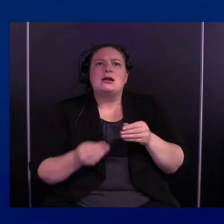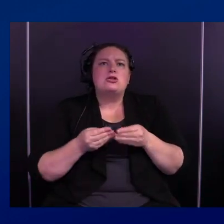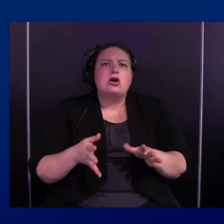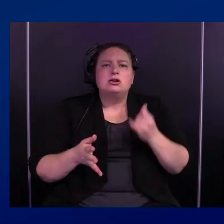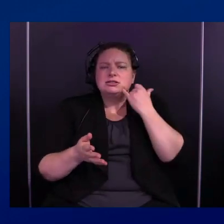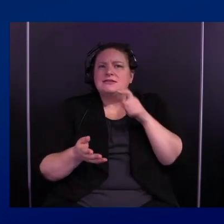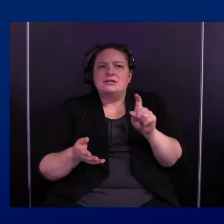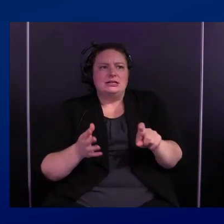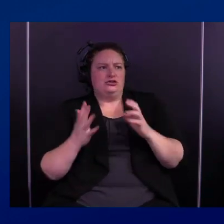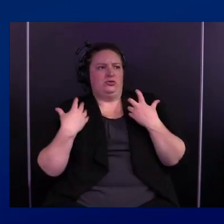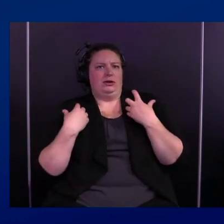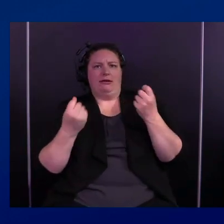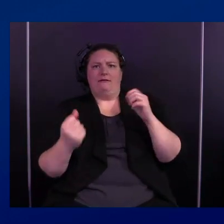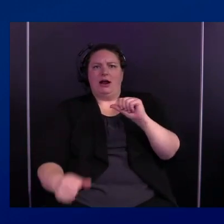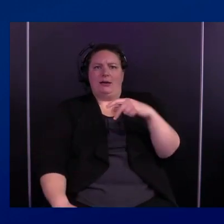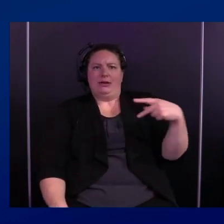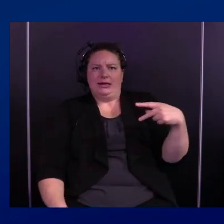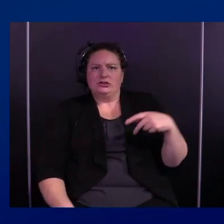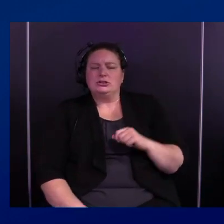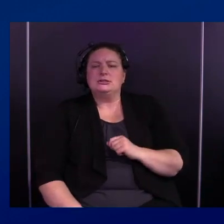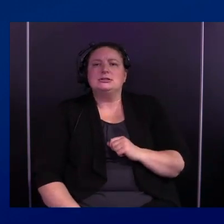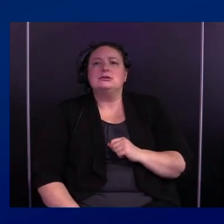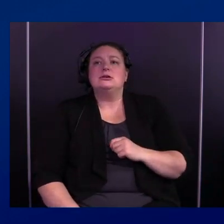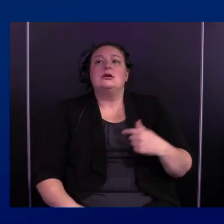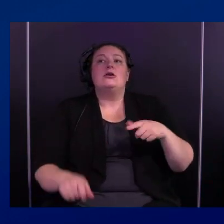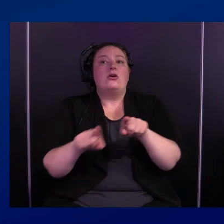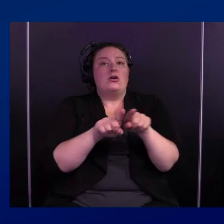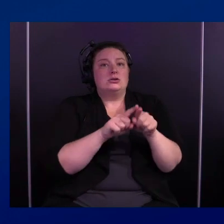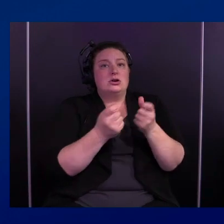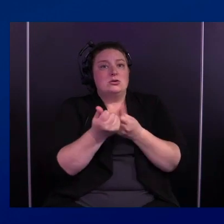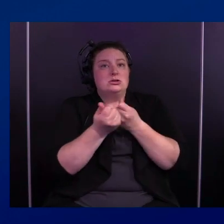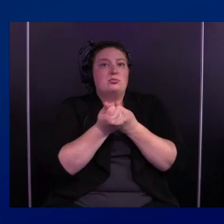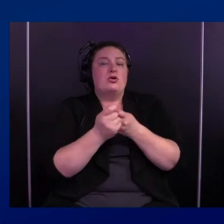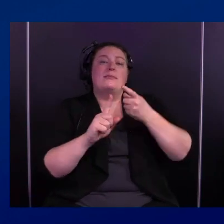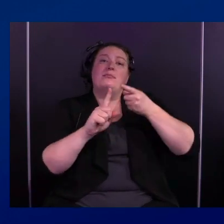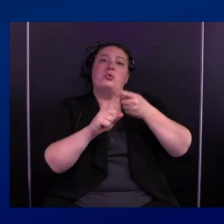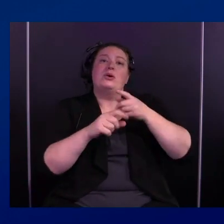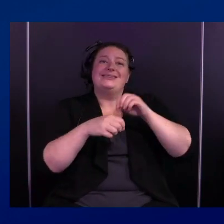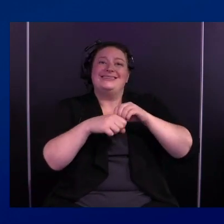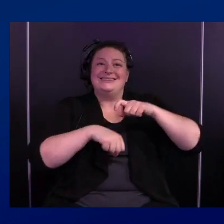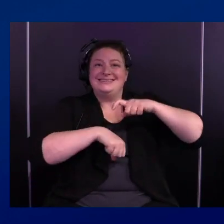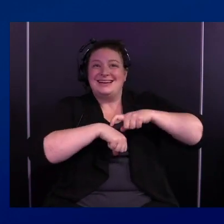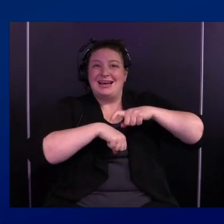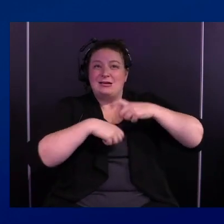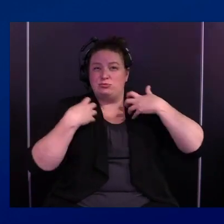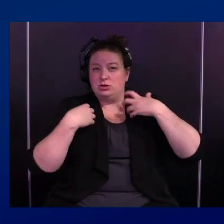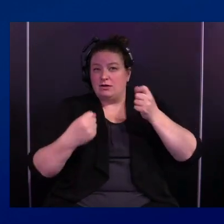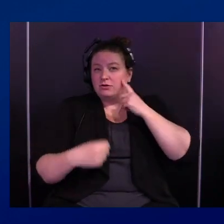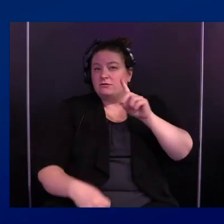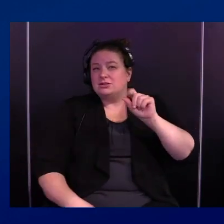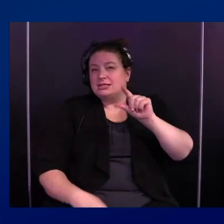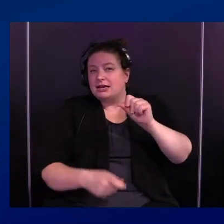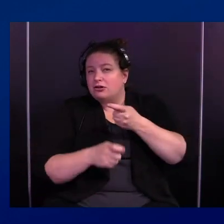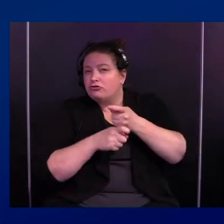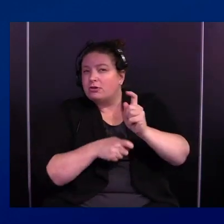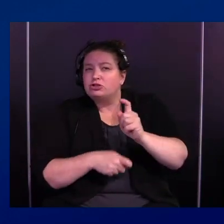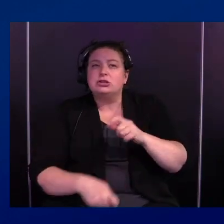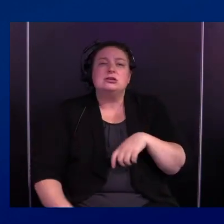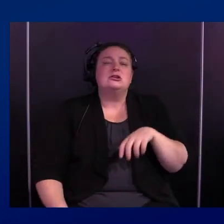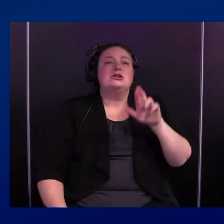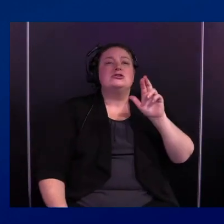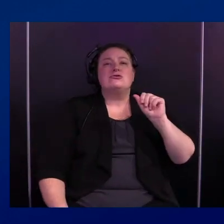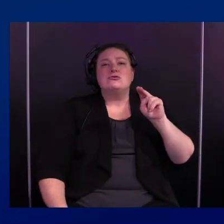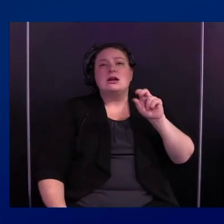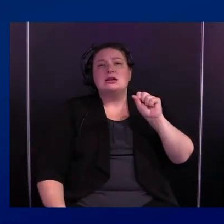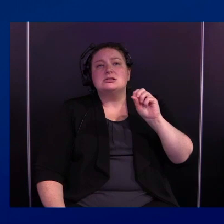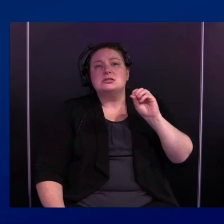recover their applications. We also support point-in-time recovery for data corruption, ransomware, etc.